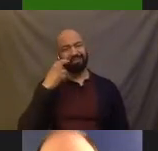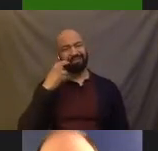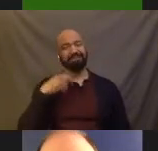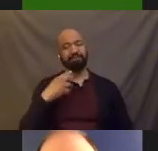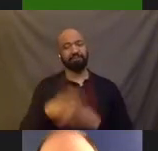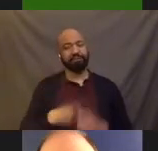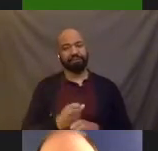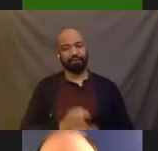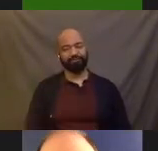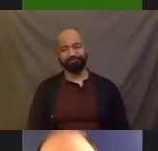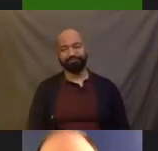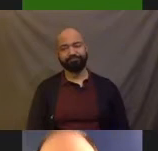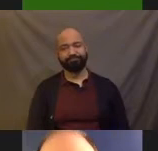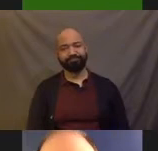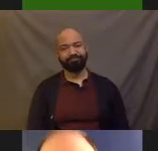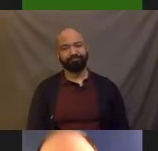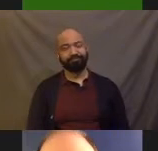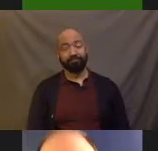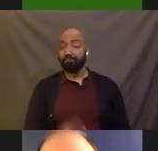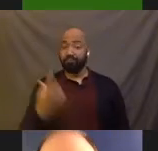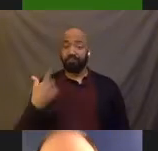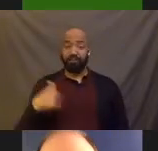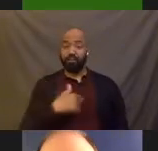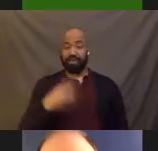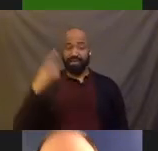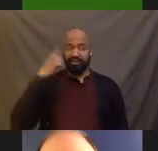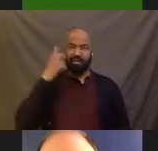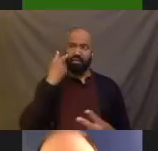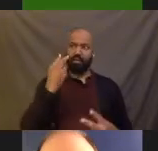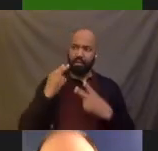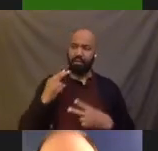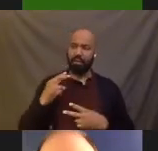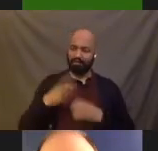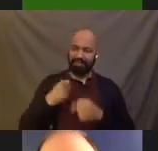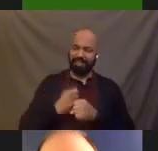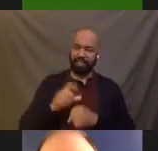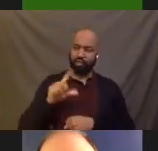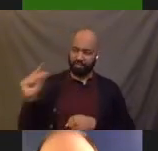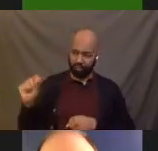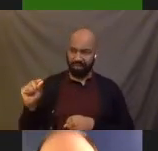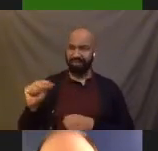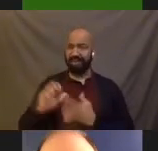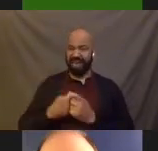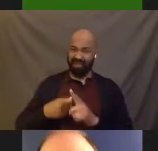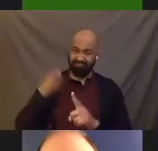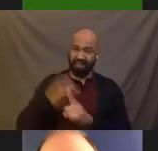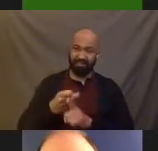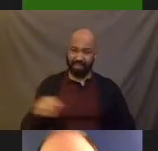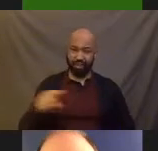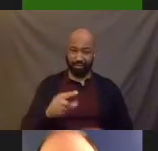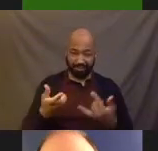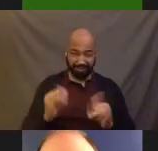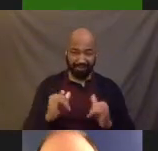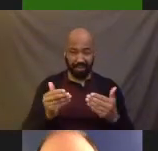I think we all can think about how 2020 has affected you. I know that were wonderful things that happened